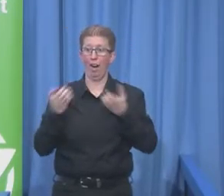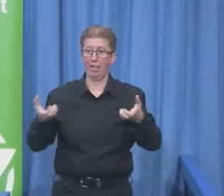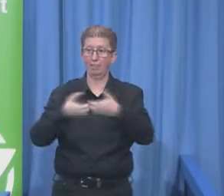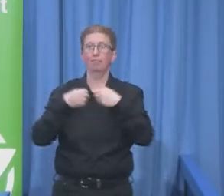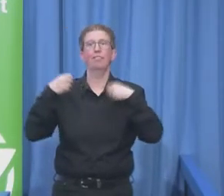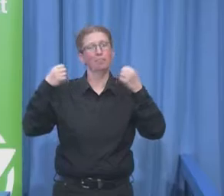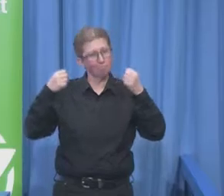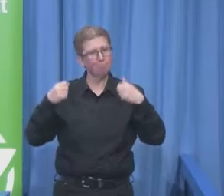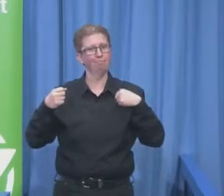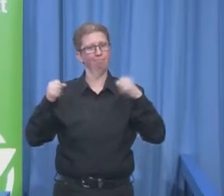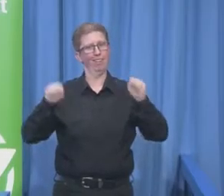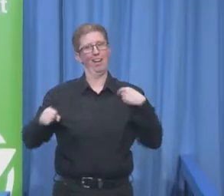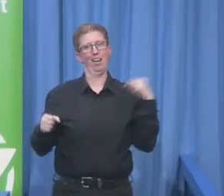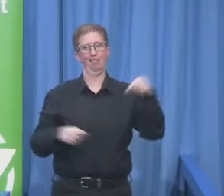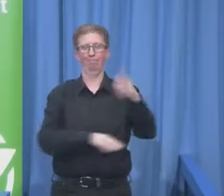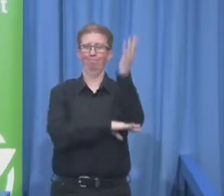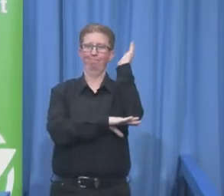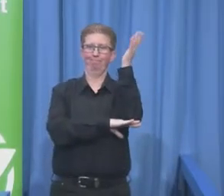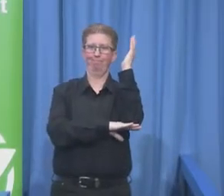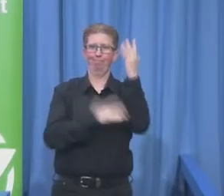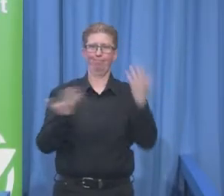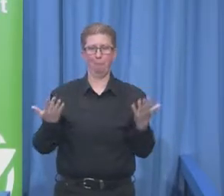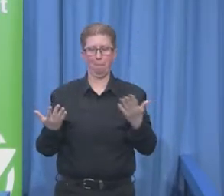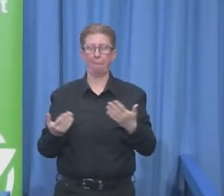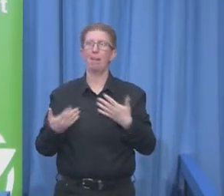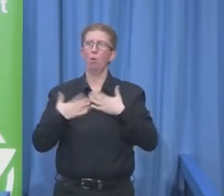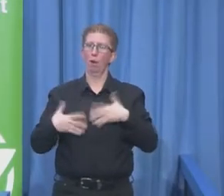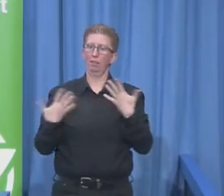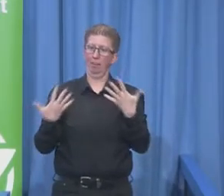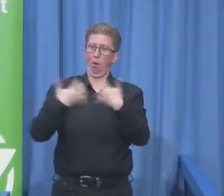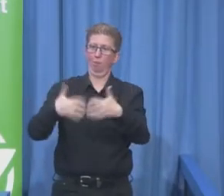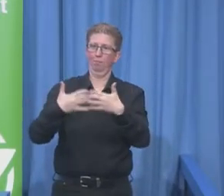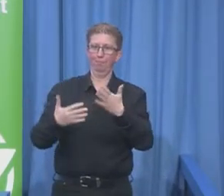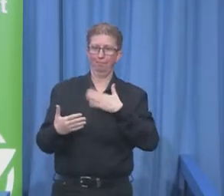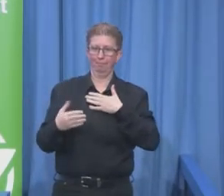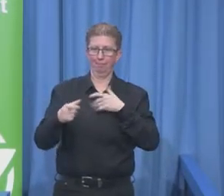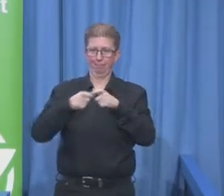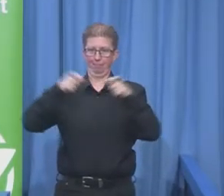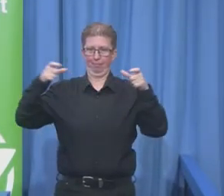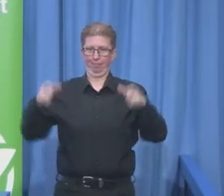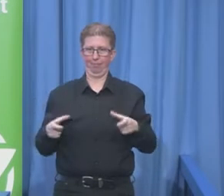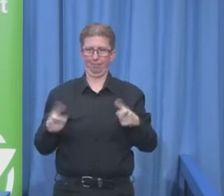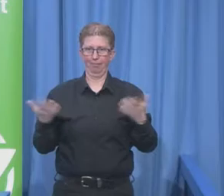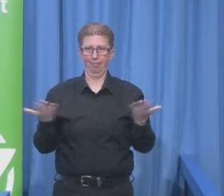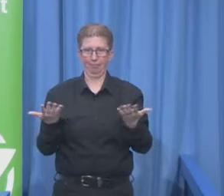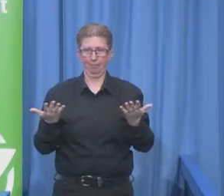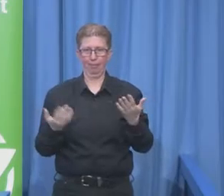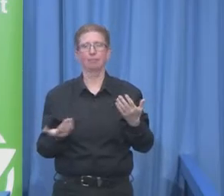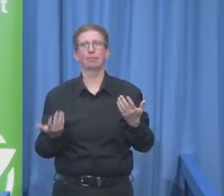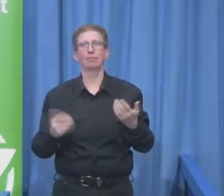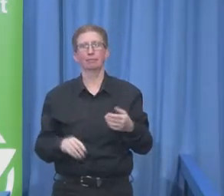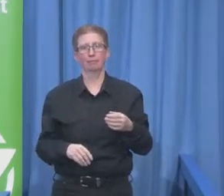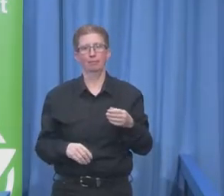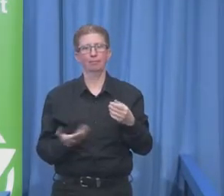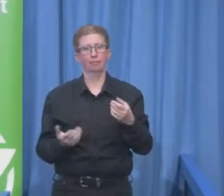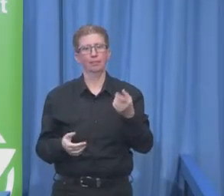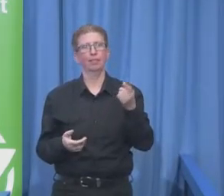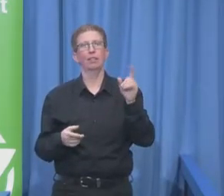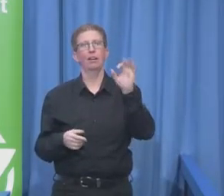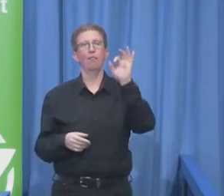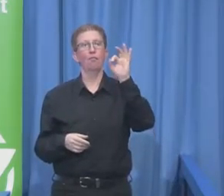our organization. We are a for-profit impact organization. We work with job seekers